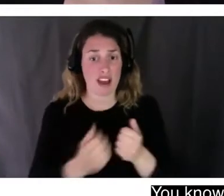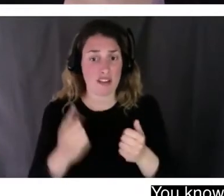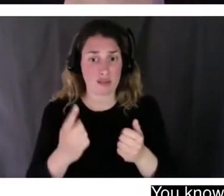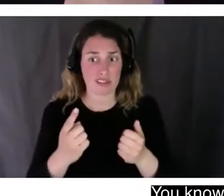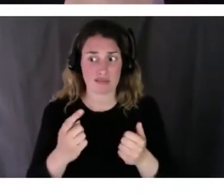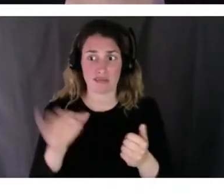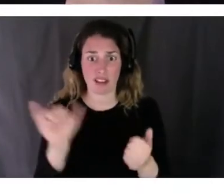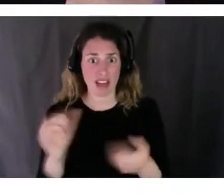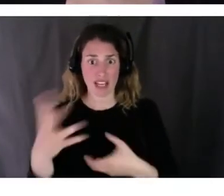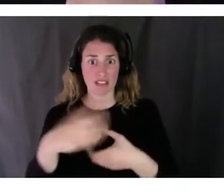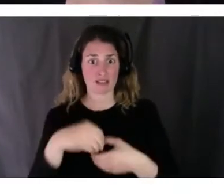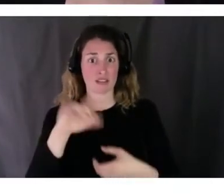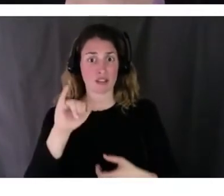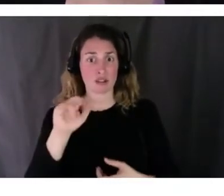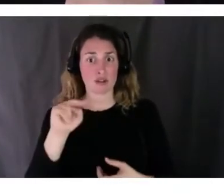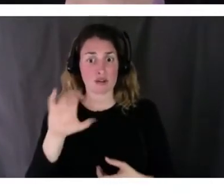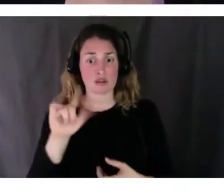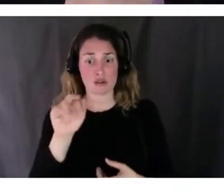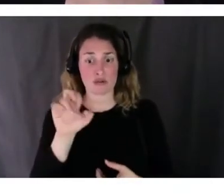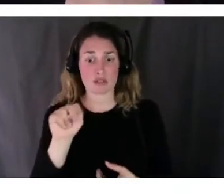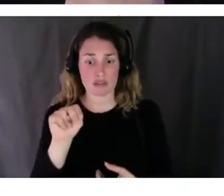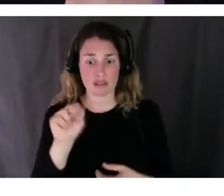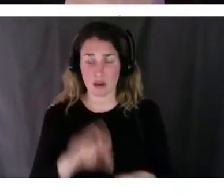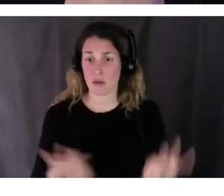empathy and about